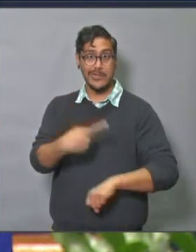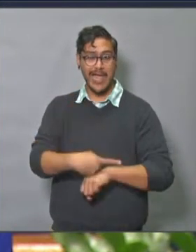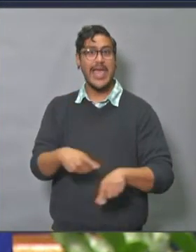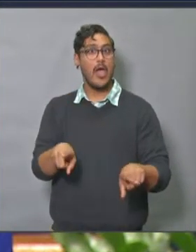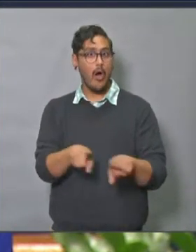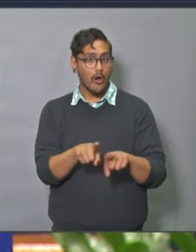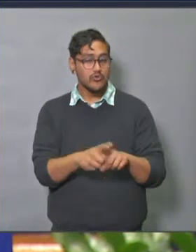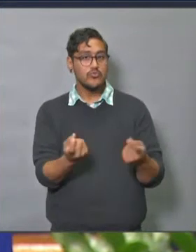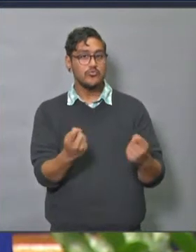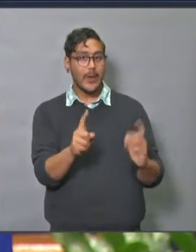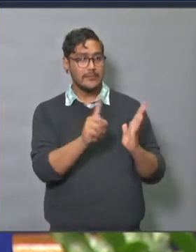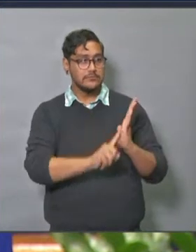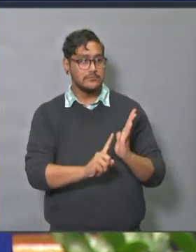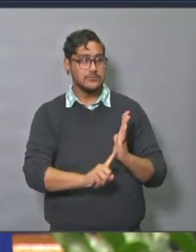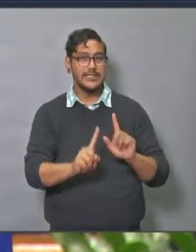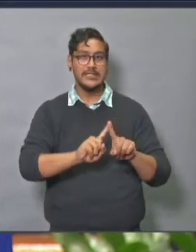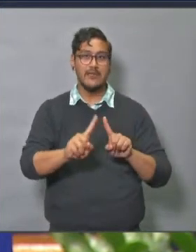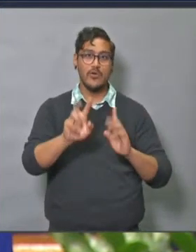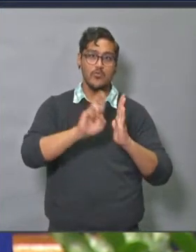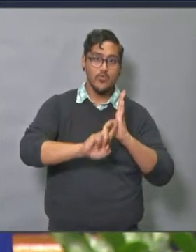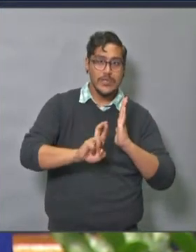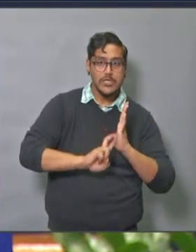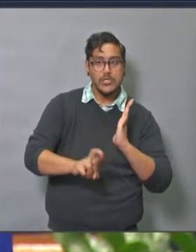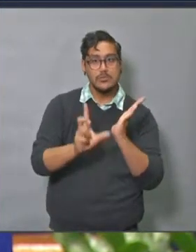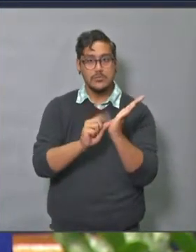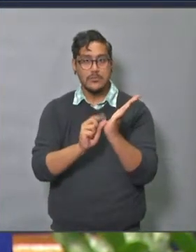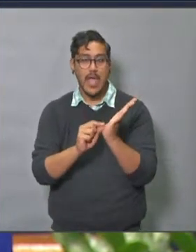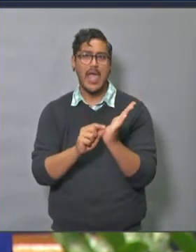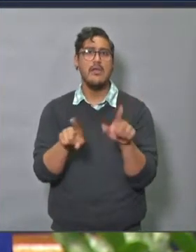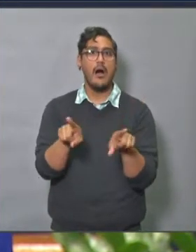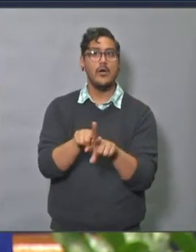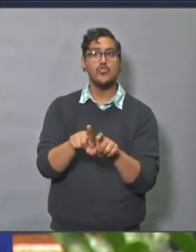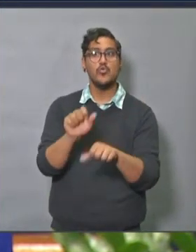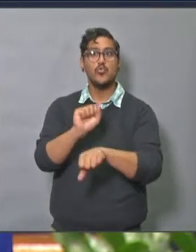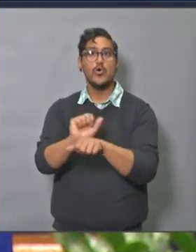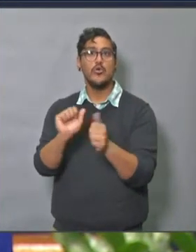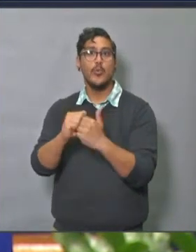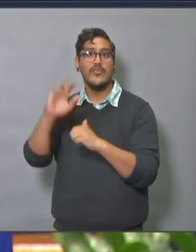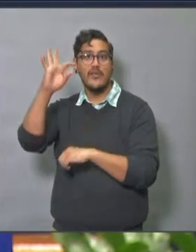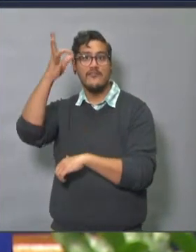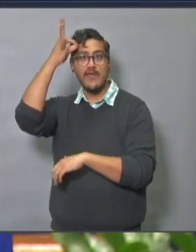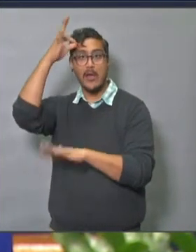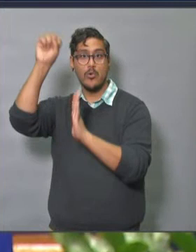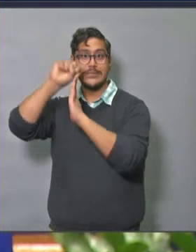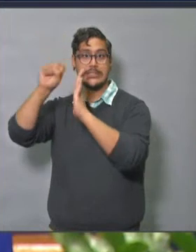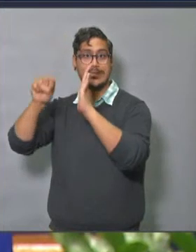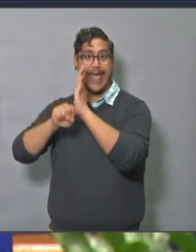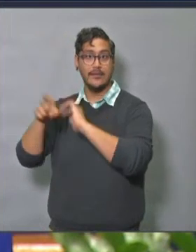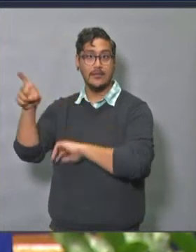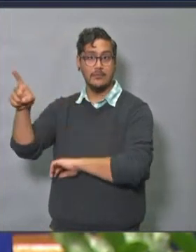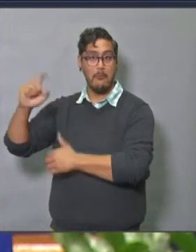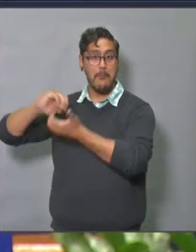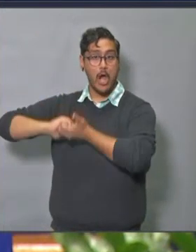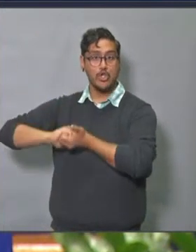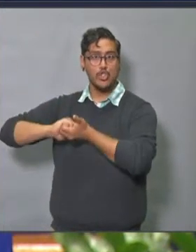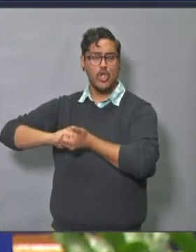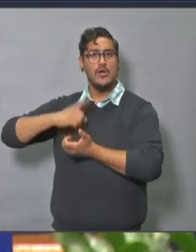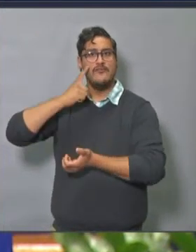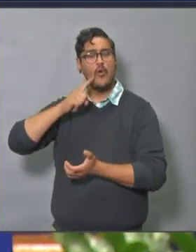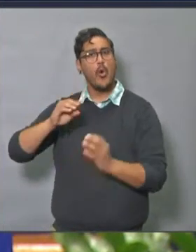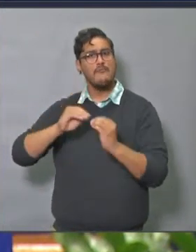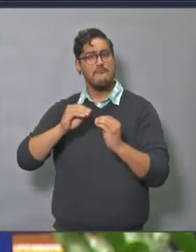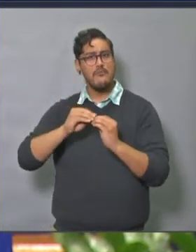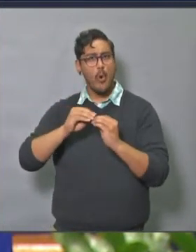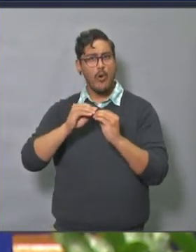all the research publications, and then we'll work with our federal and state partners to tailor that guidance